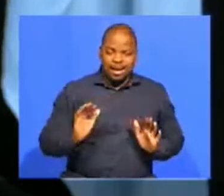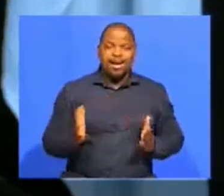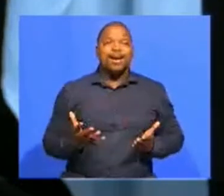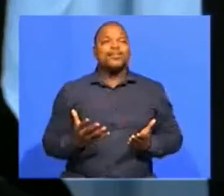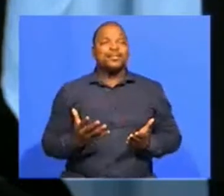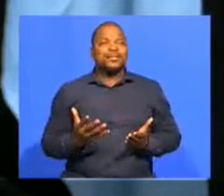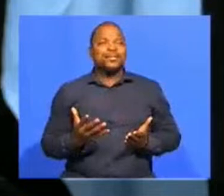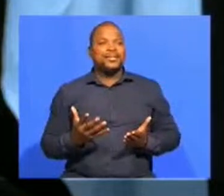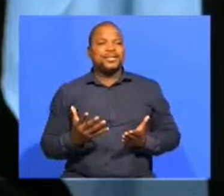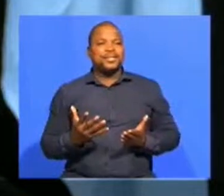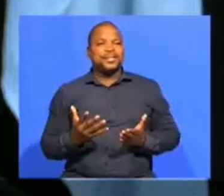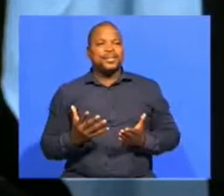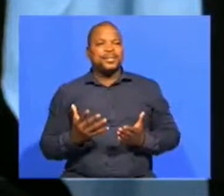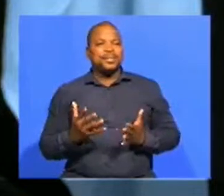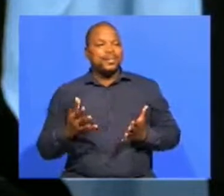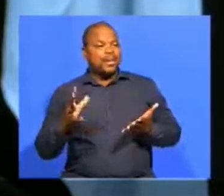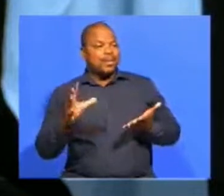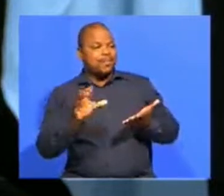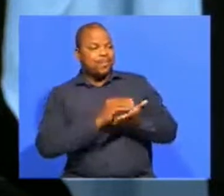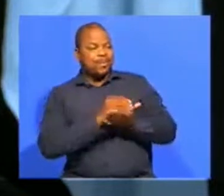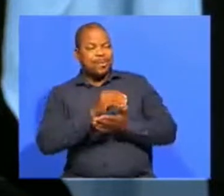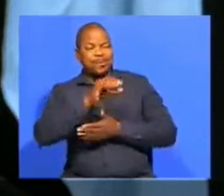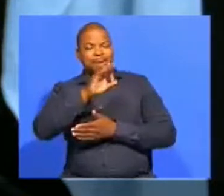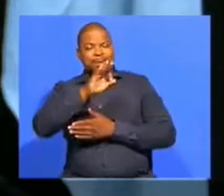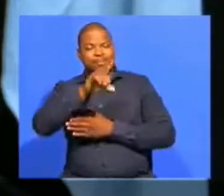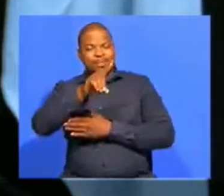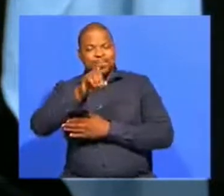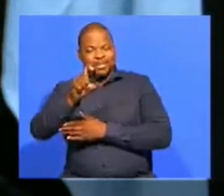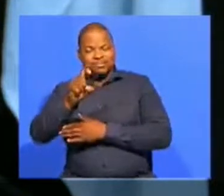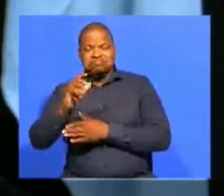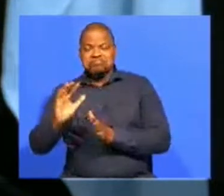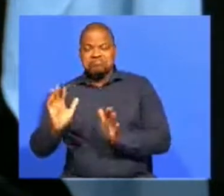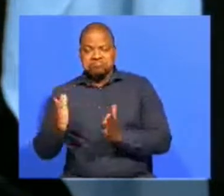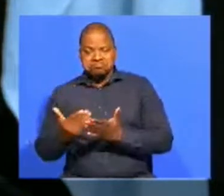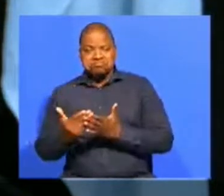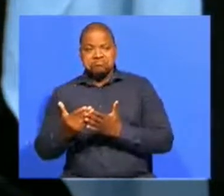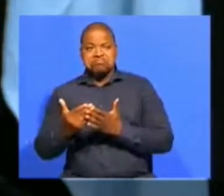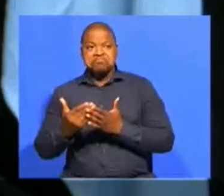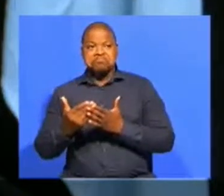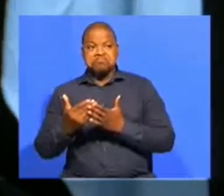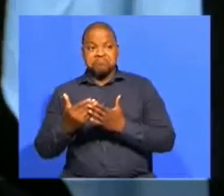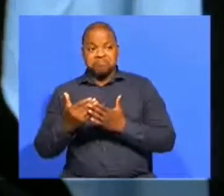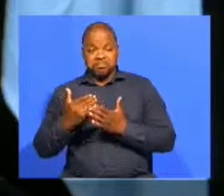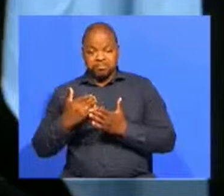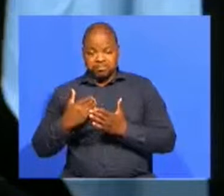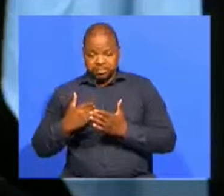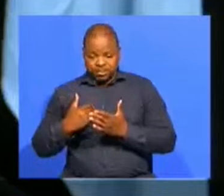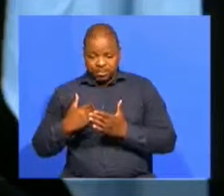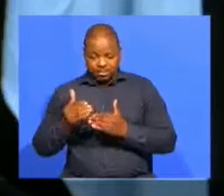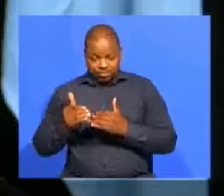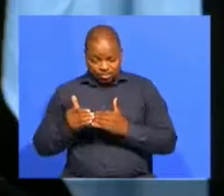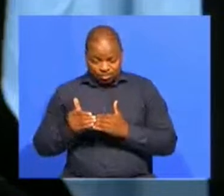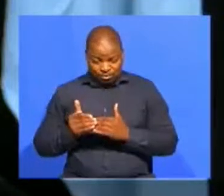the liquidation of FTX should take place. I can say that we prevailed despite